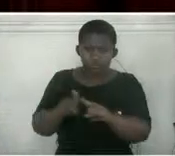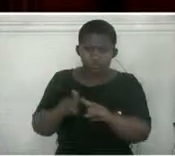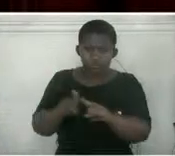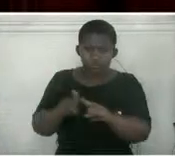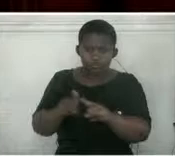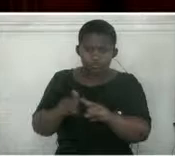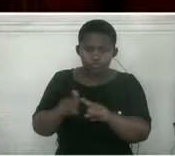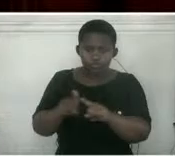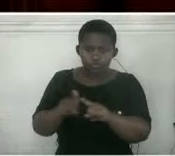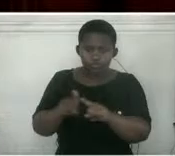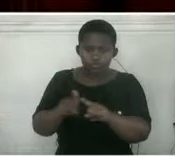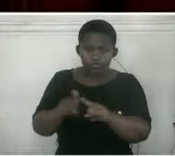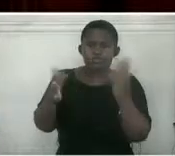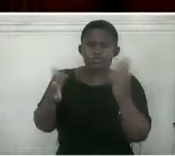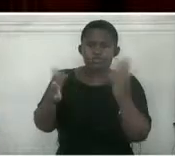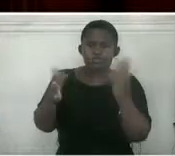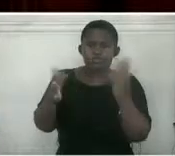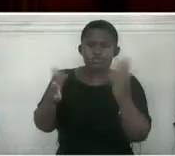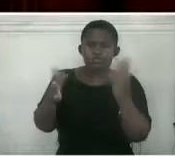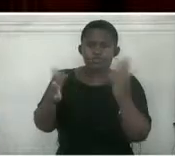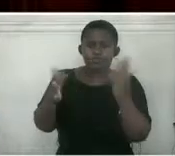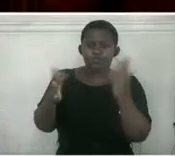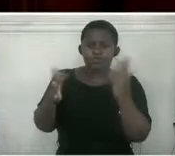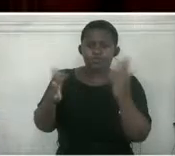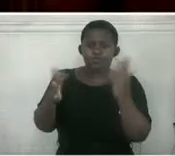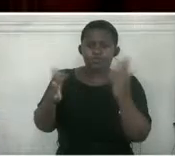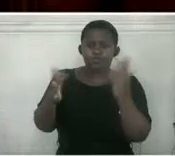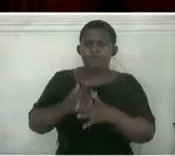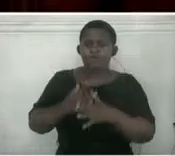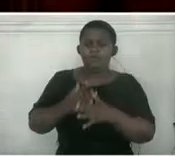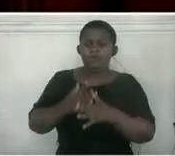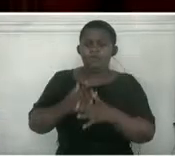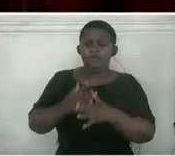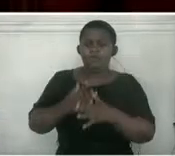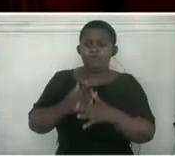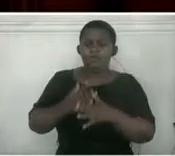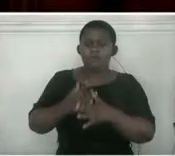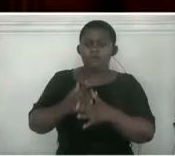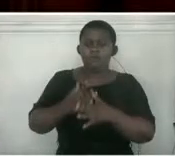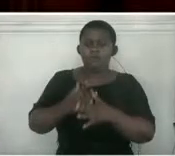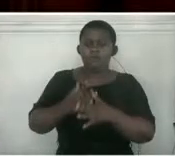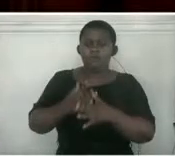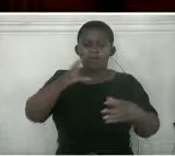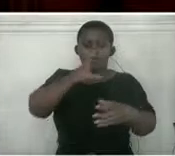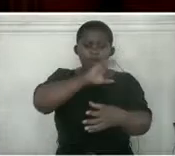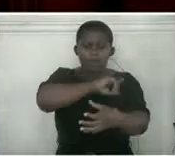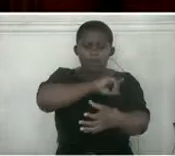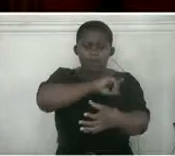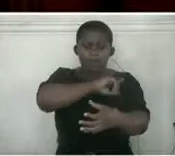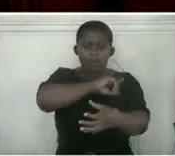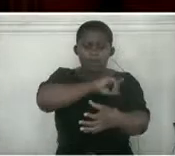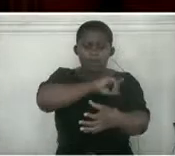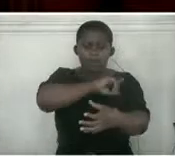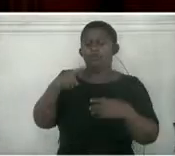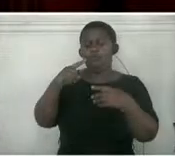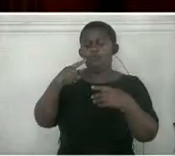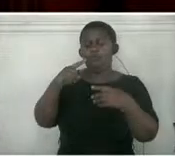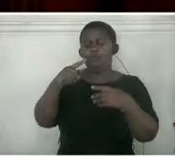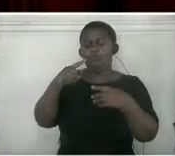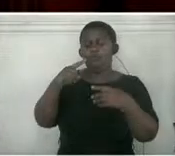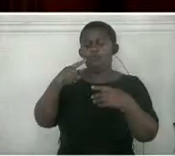including digital operations, expand capacity to accommodate ultra-large